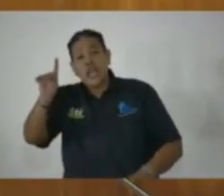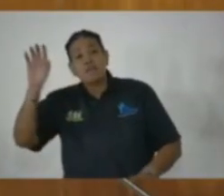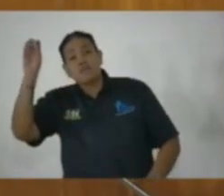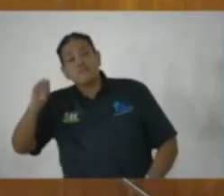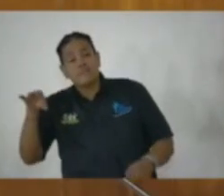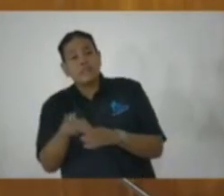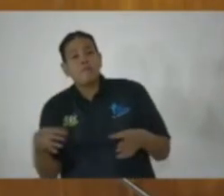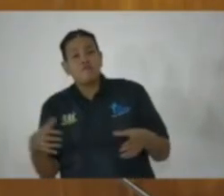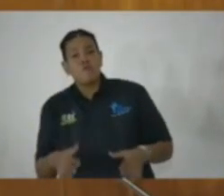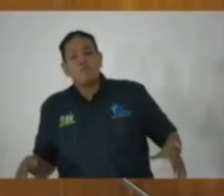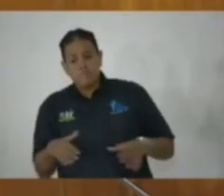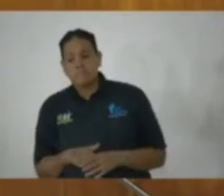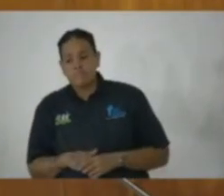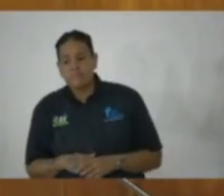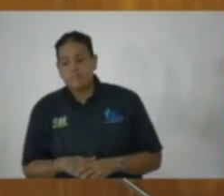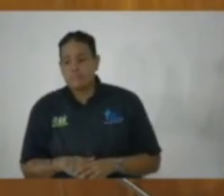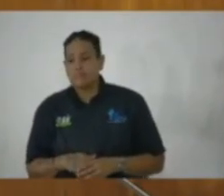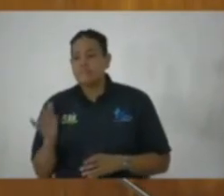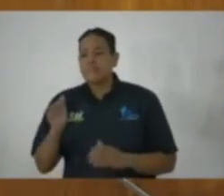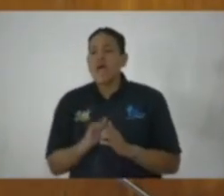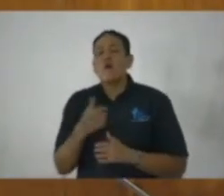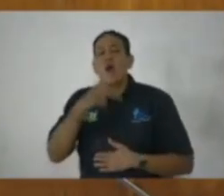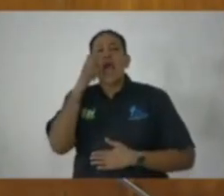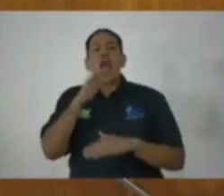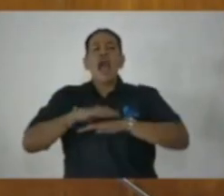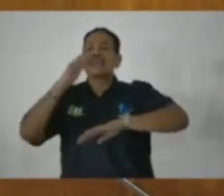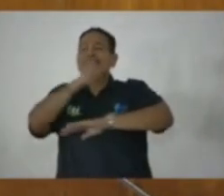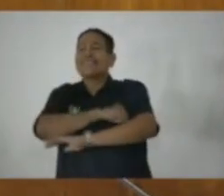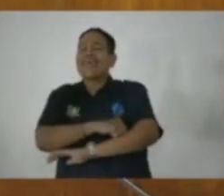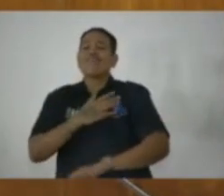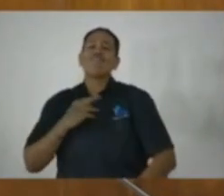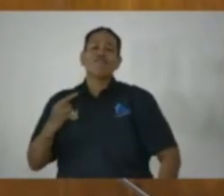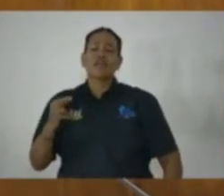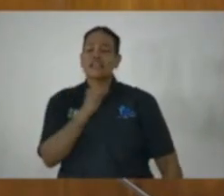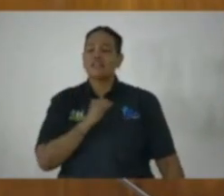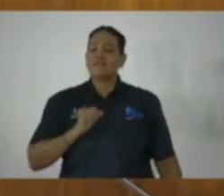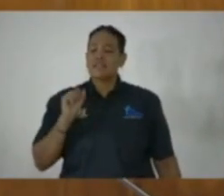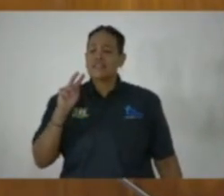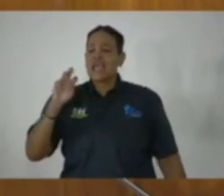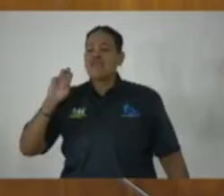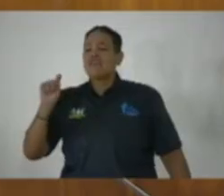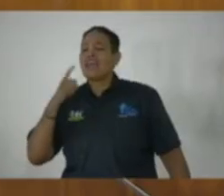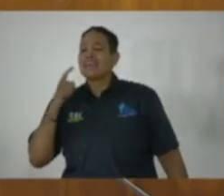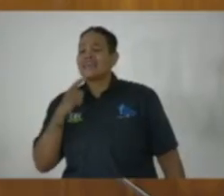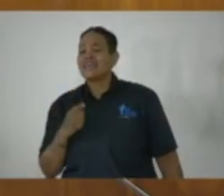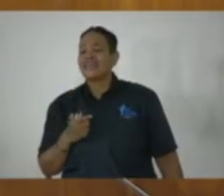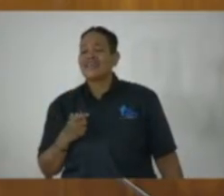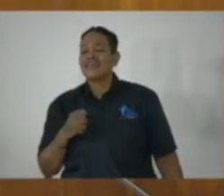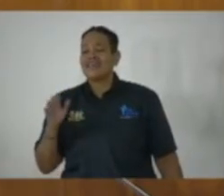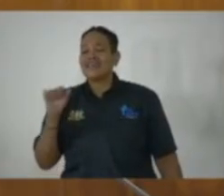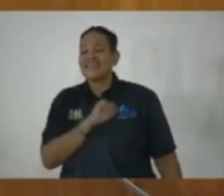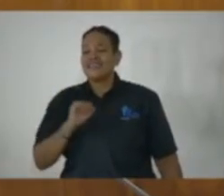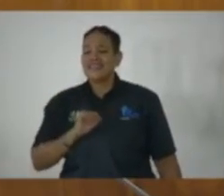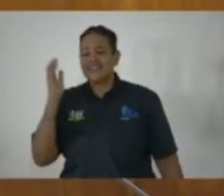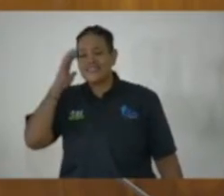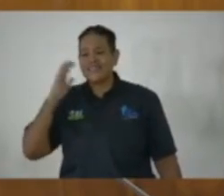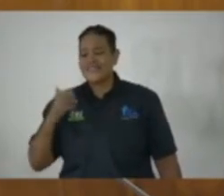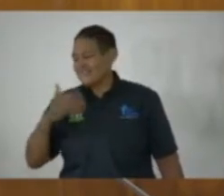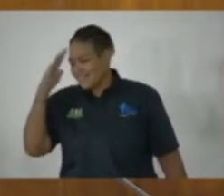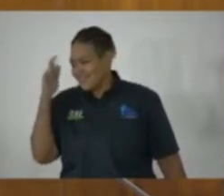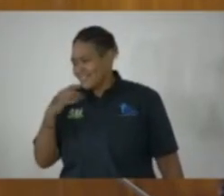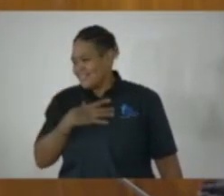cabinet. It's like over here on the platform, my friend Senator Steve Wright said, Senator Crawford, I know him like to